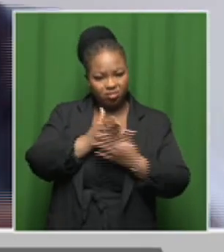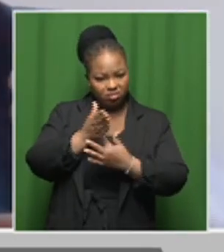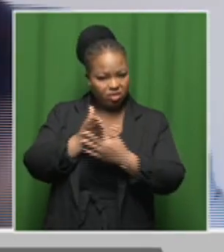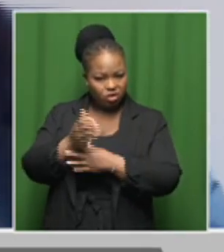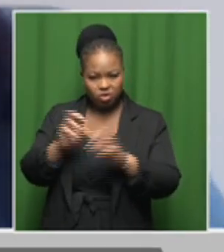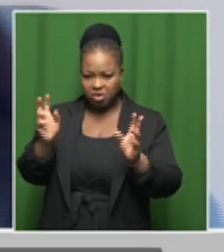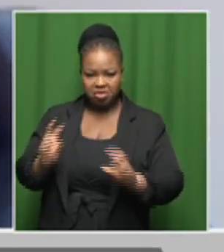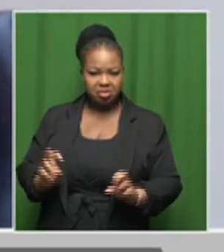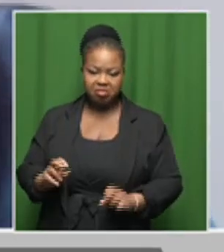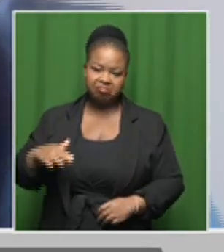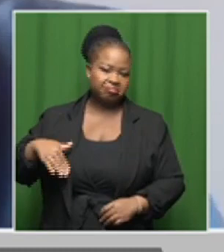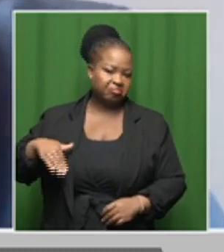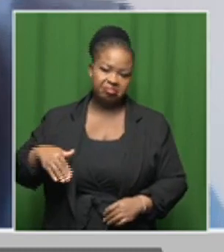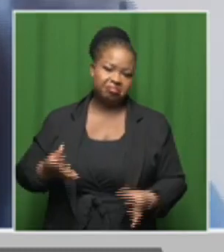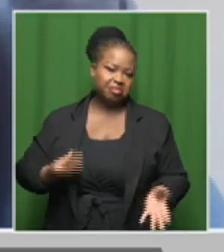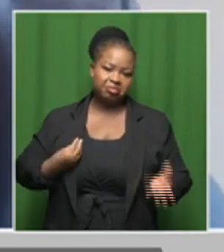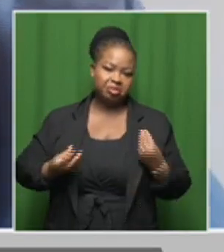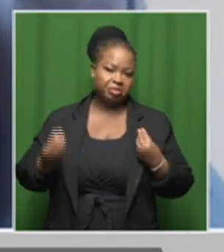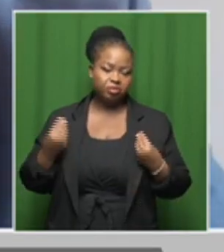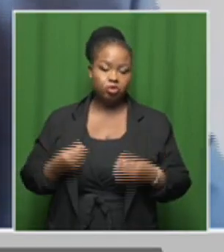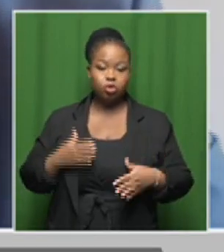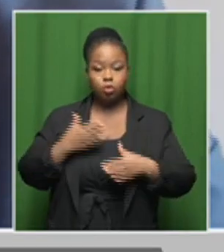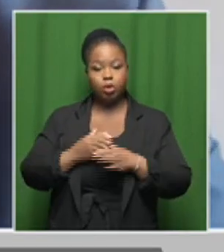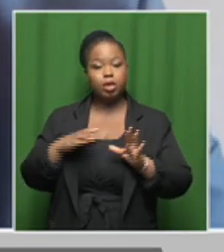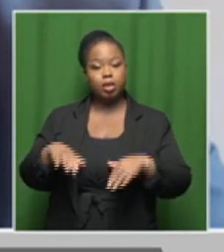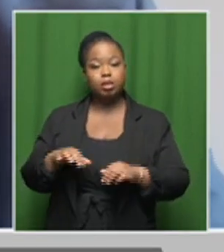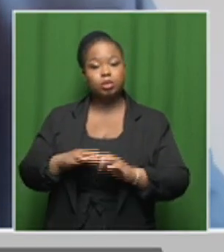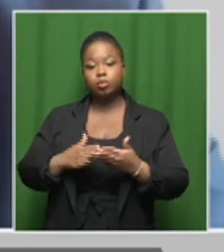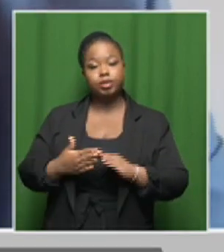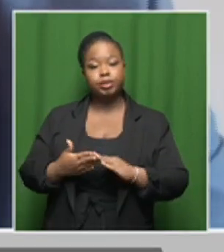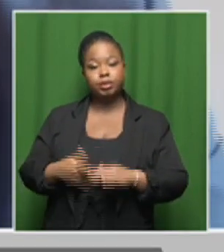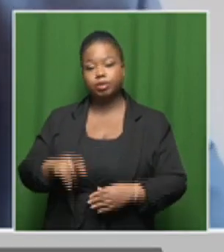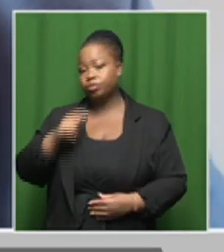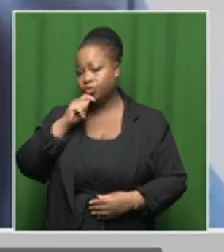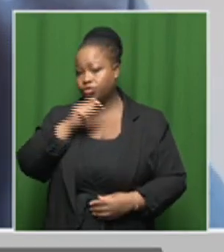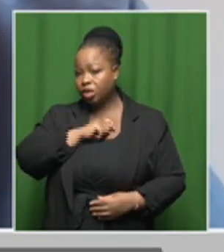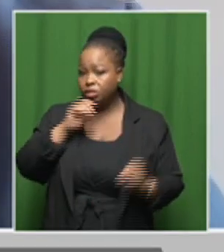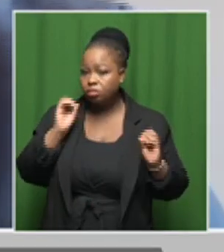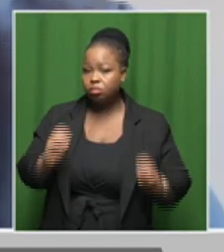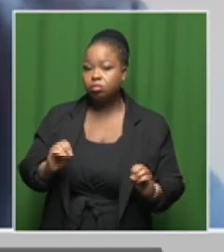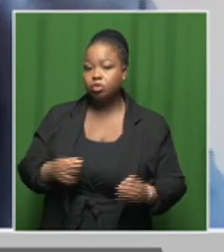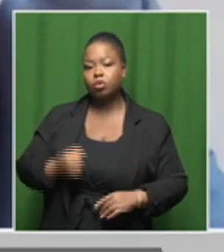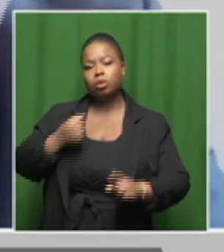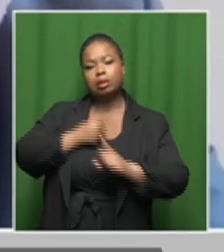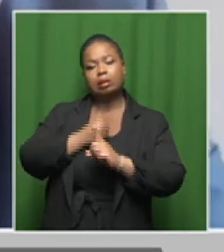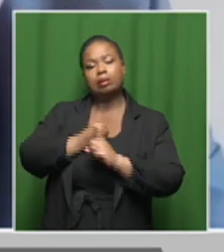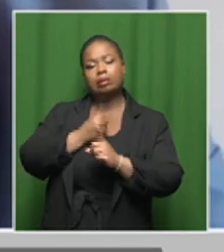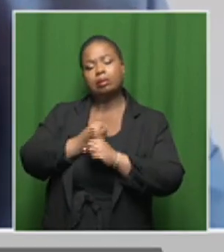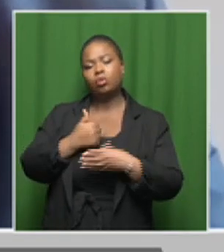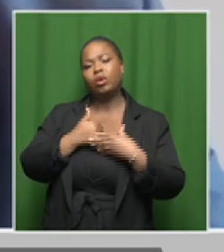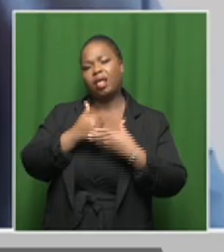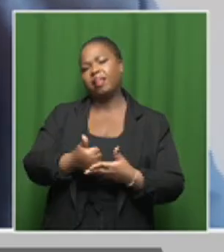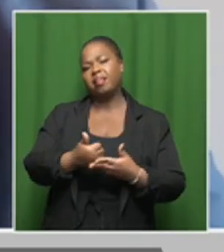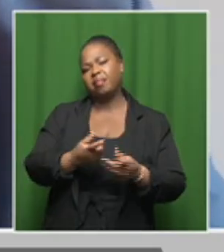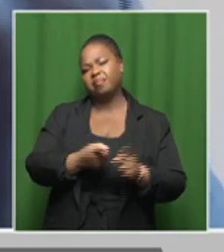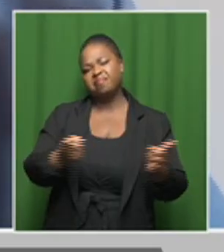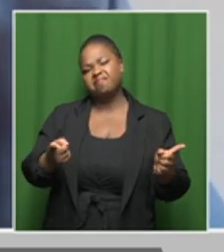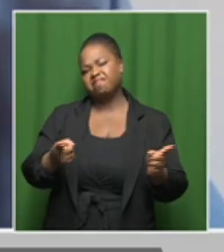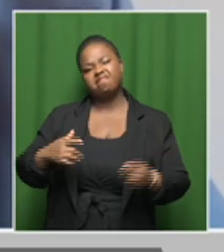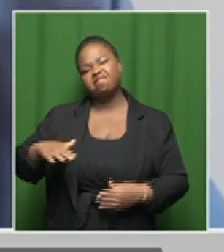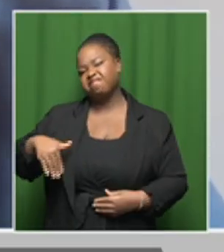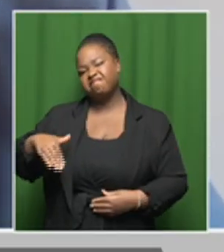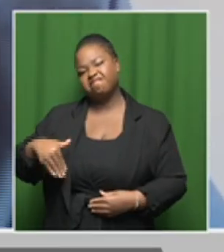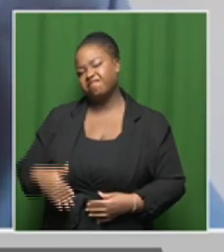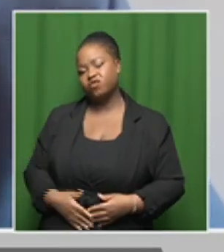embedded itself in those working class communities to the extent that it's able to fight with them